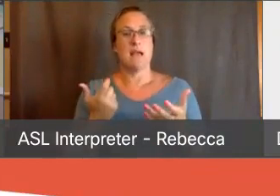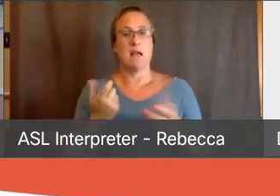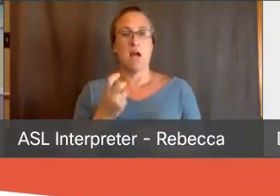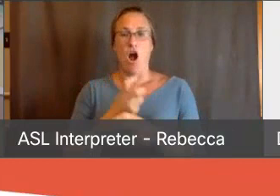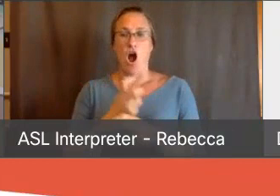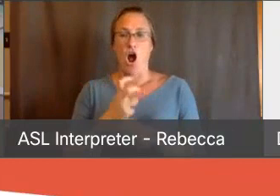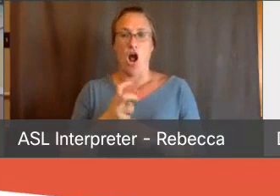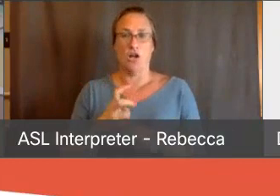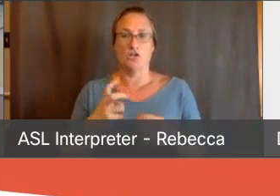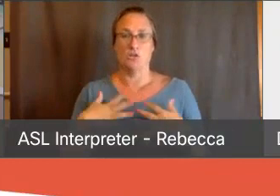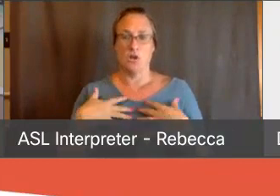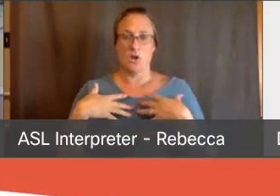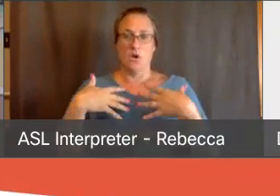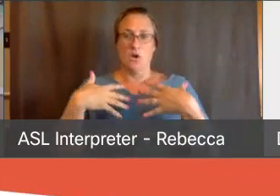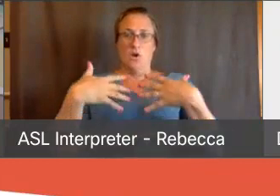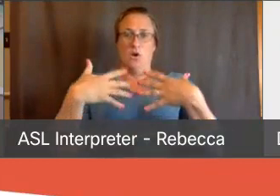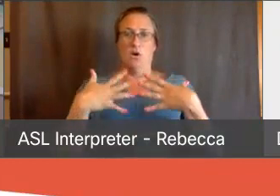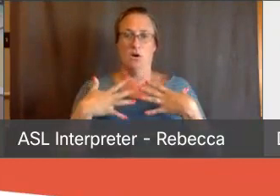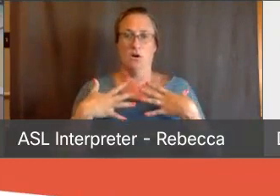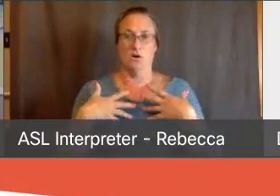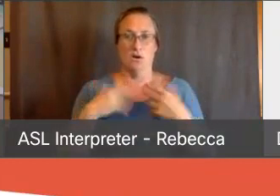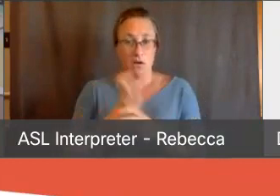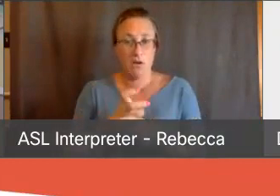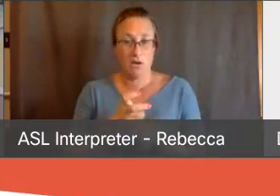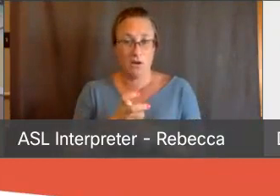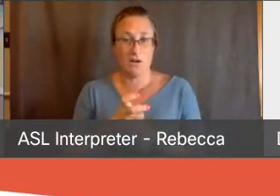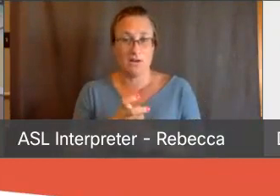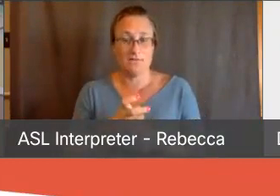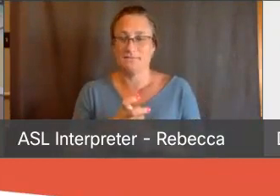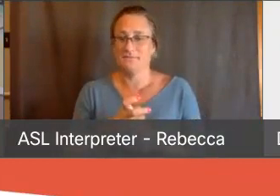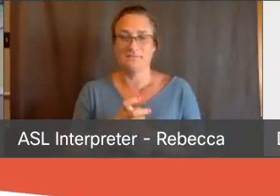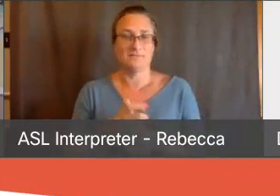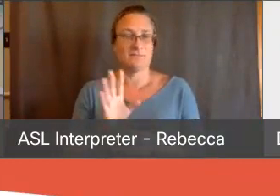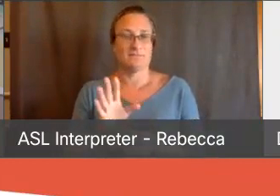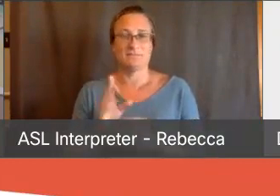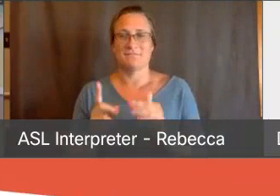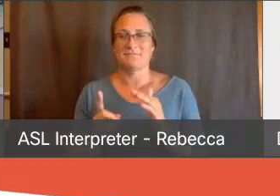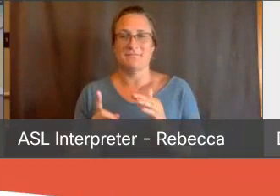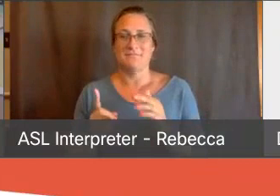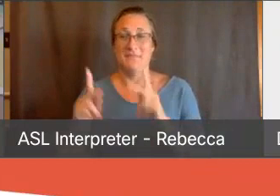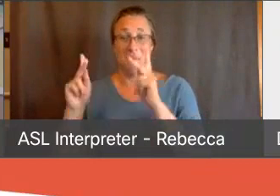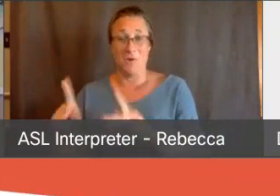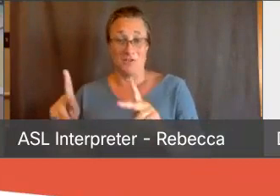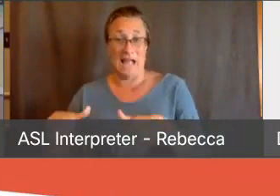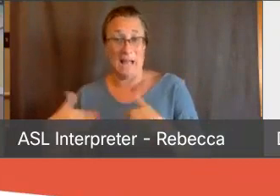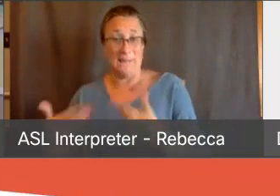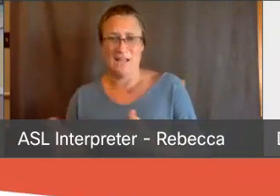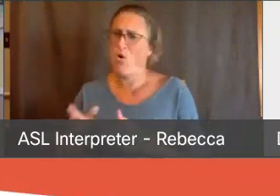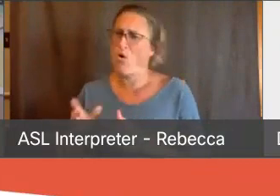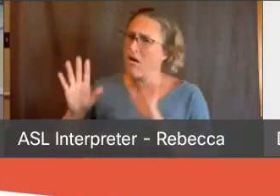catch your breath. And I think sometimes the worst thing you can tell to someone that is upset is to tell them to calm